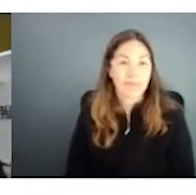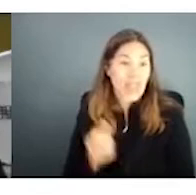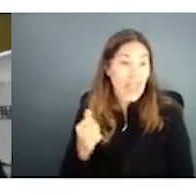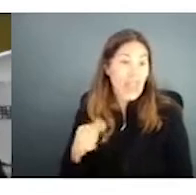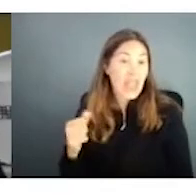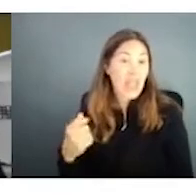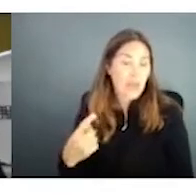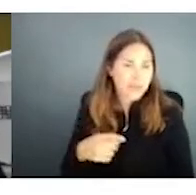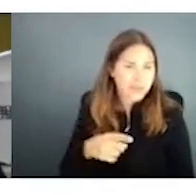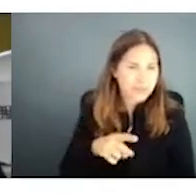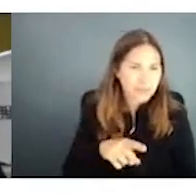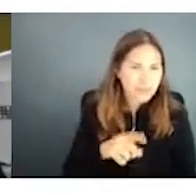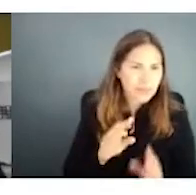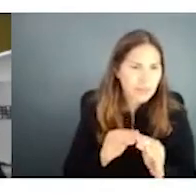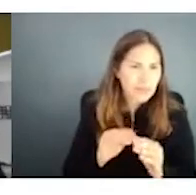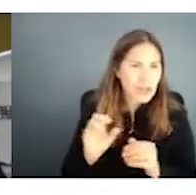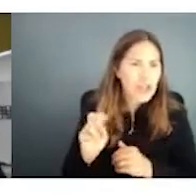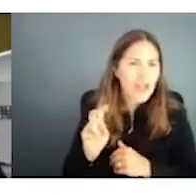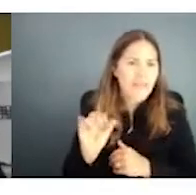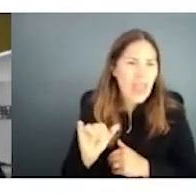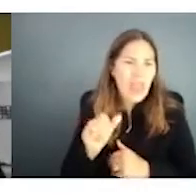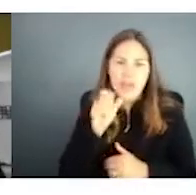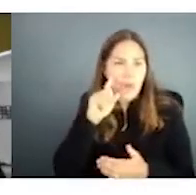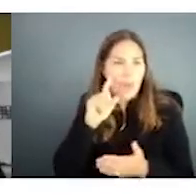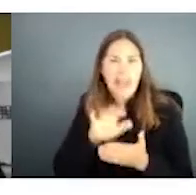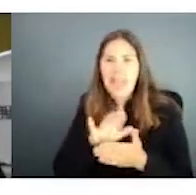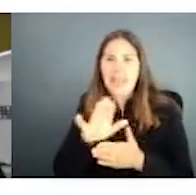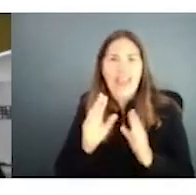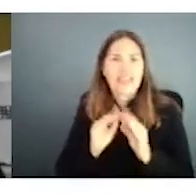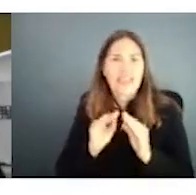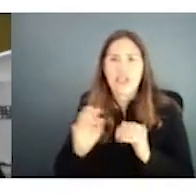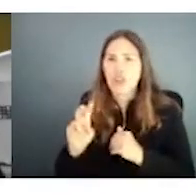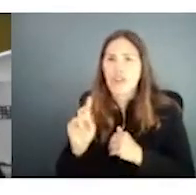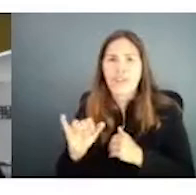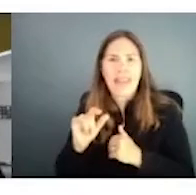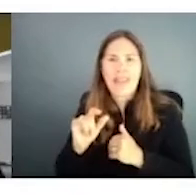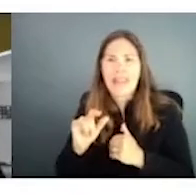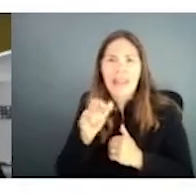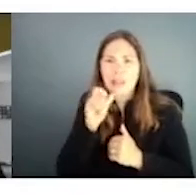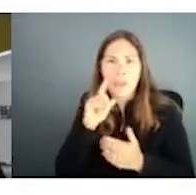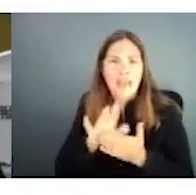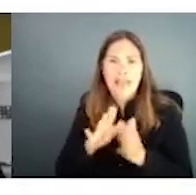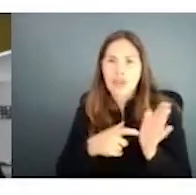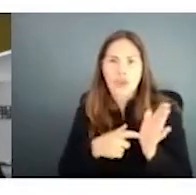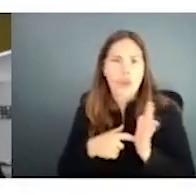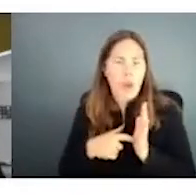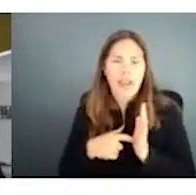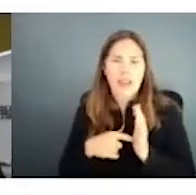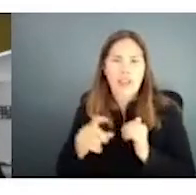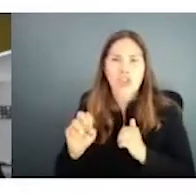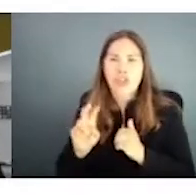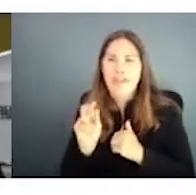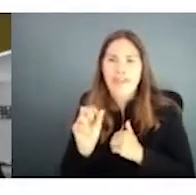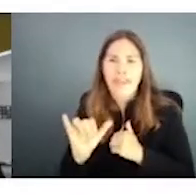the session survey is required? And I do not believe that the session survey is required. I believe in the